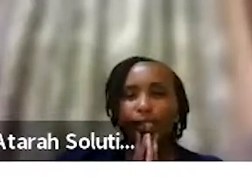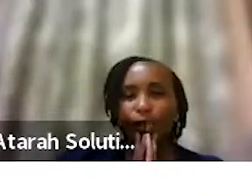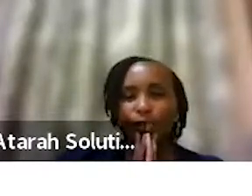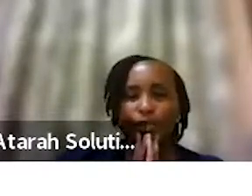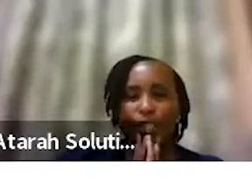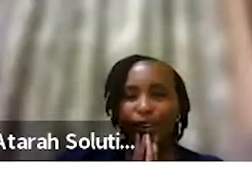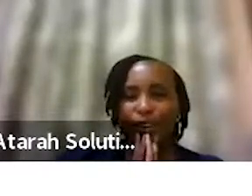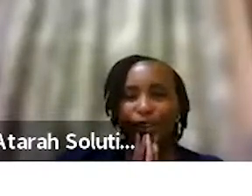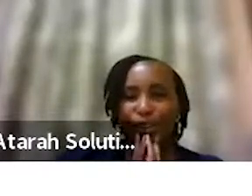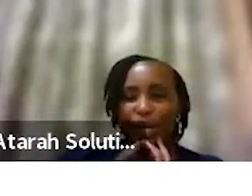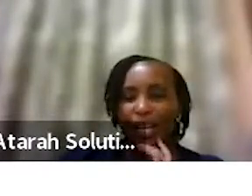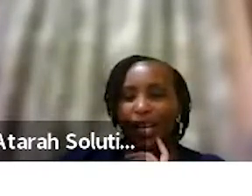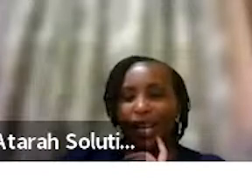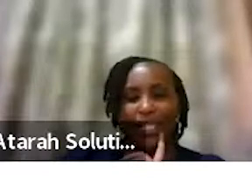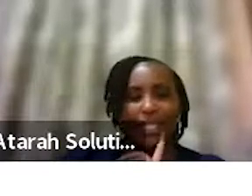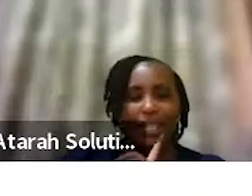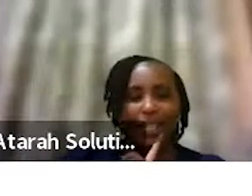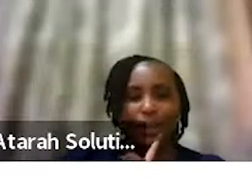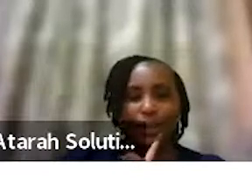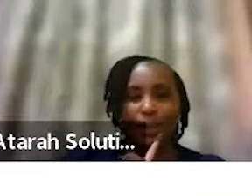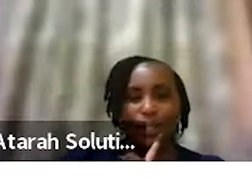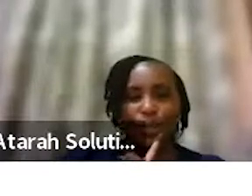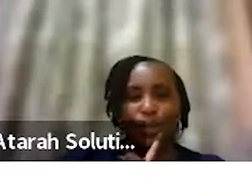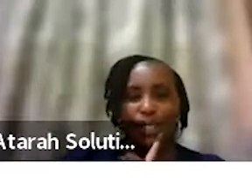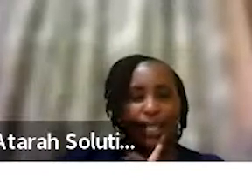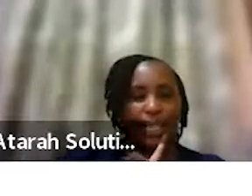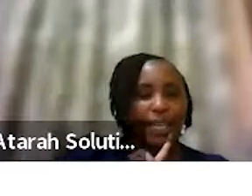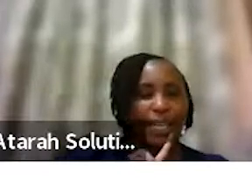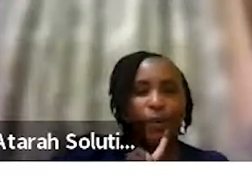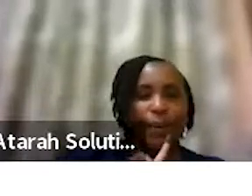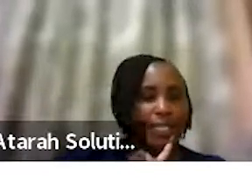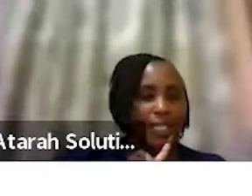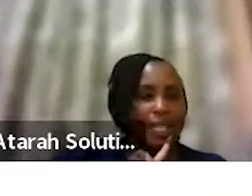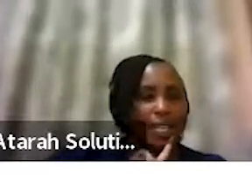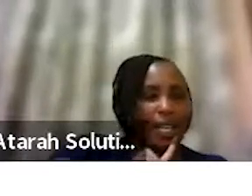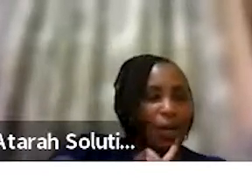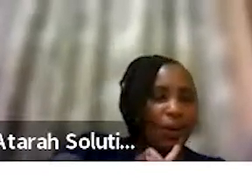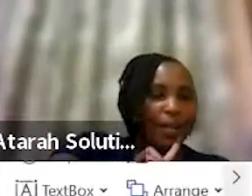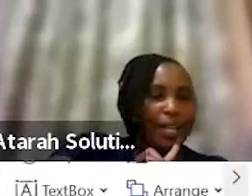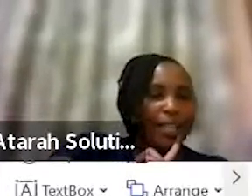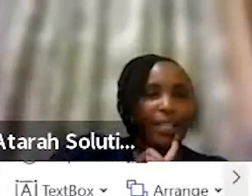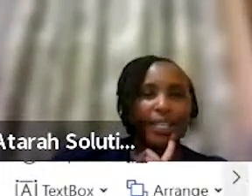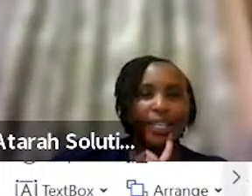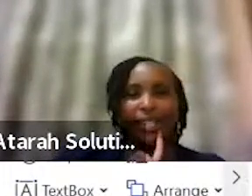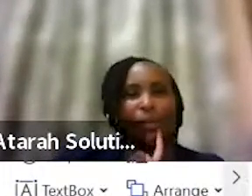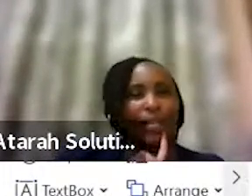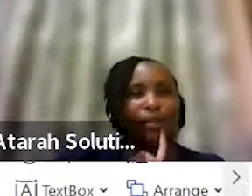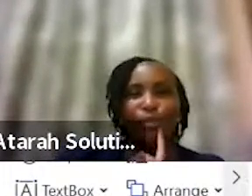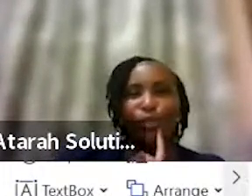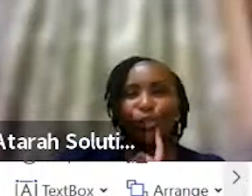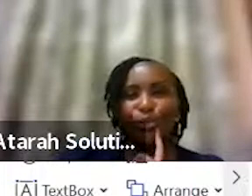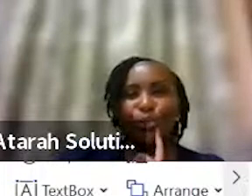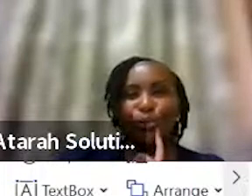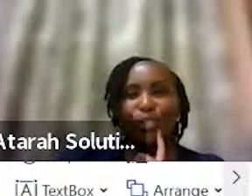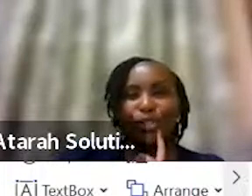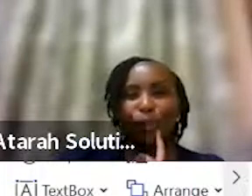book. See you on 15th of November at Westwood Hotel in Westlands. Now, I think, yes, now we can move